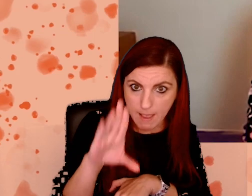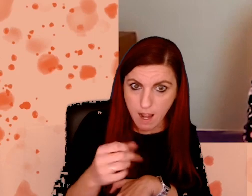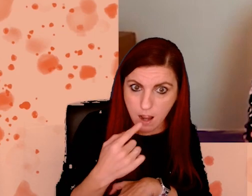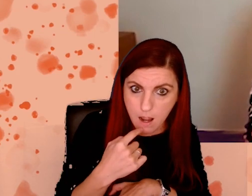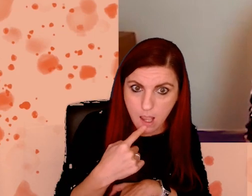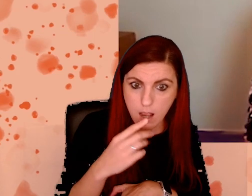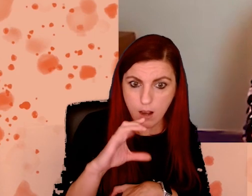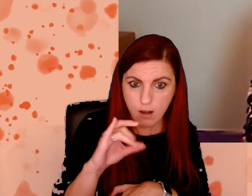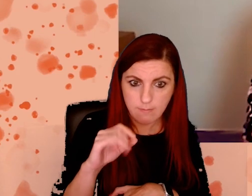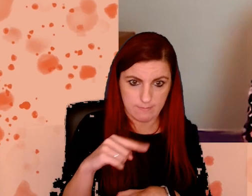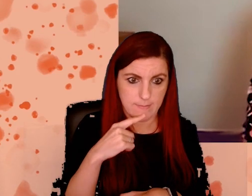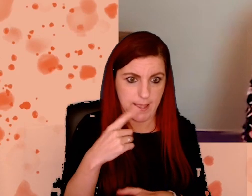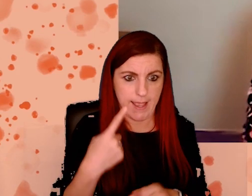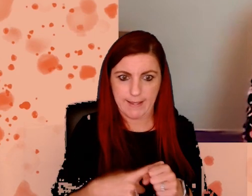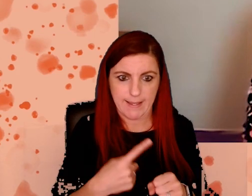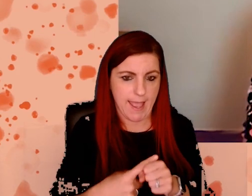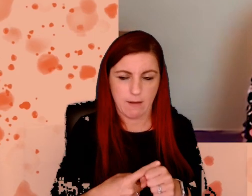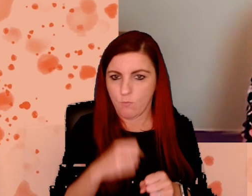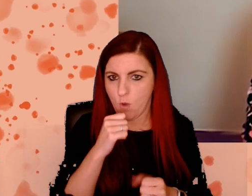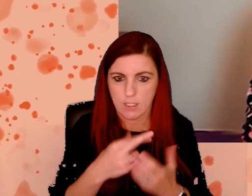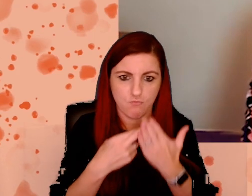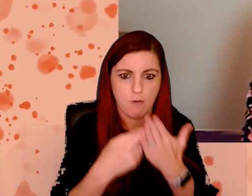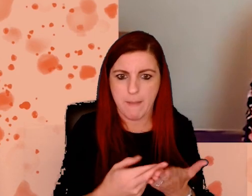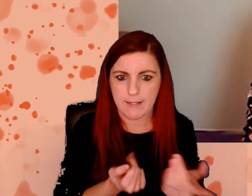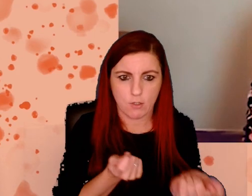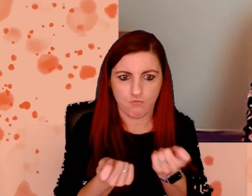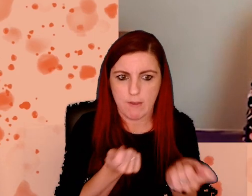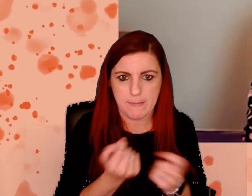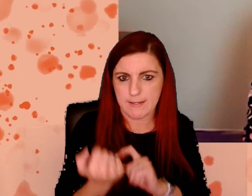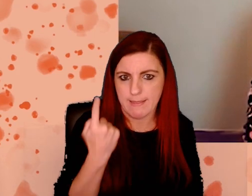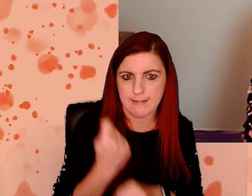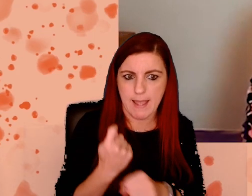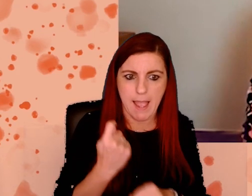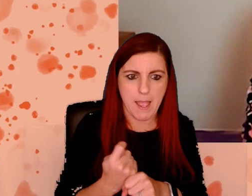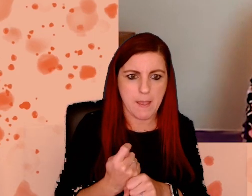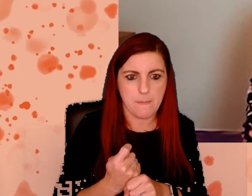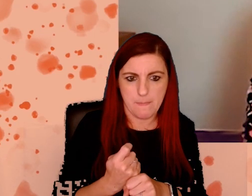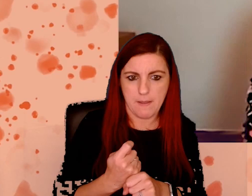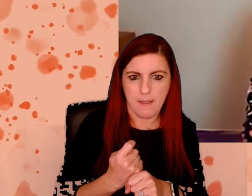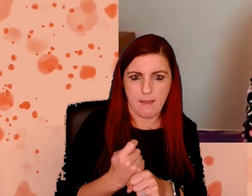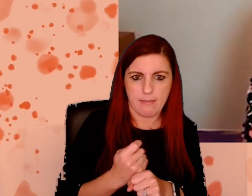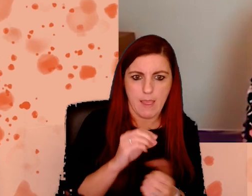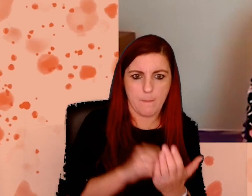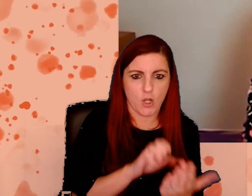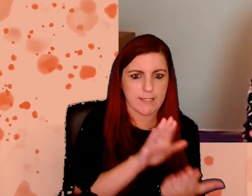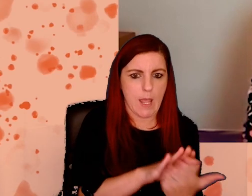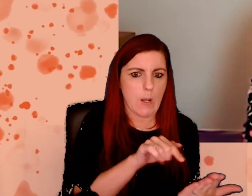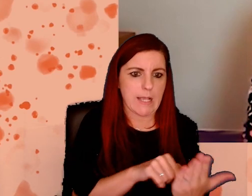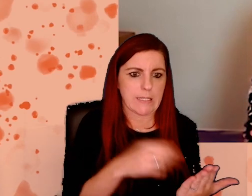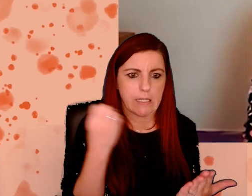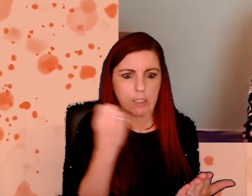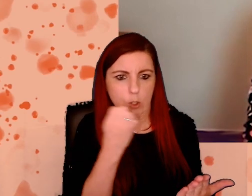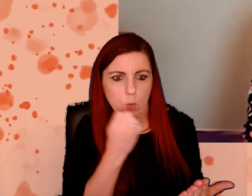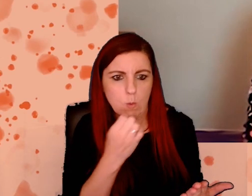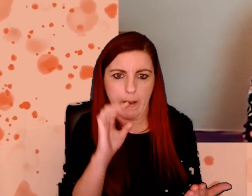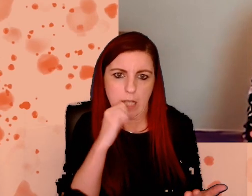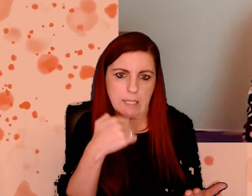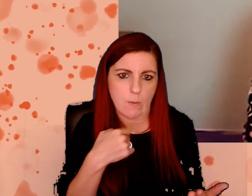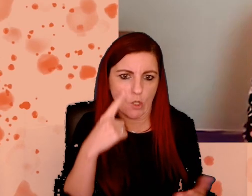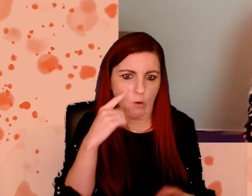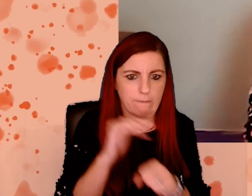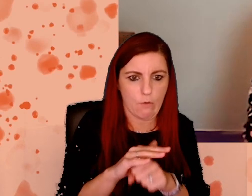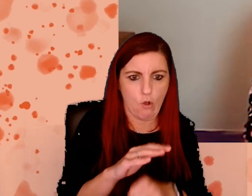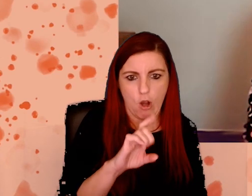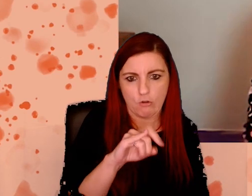pill, which was again a recommended treatment for symptoms at the time, it was put down as an excuse that I was looking for